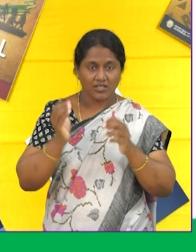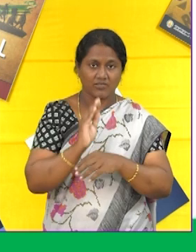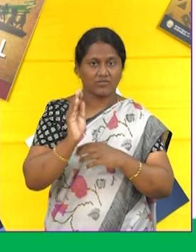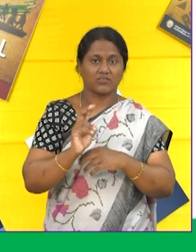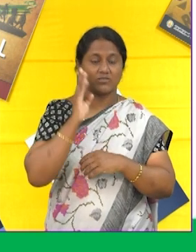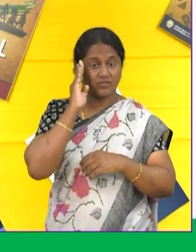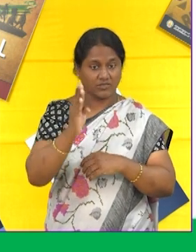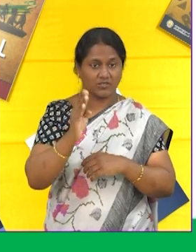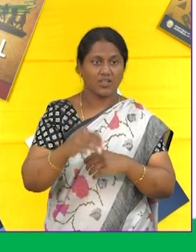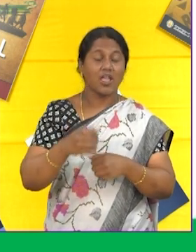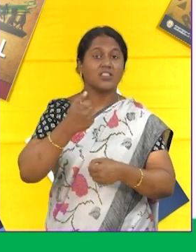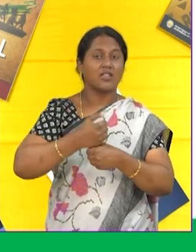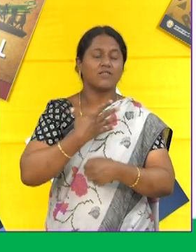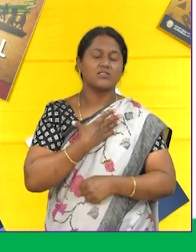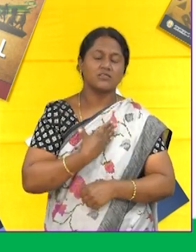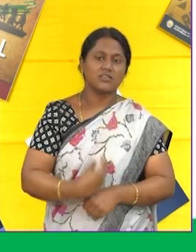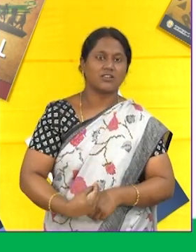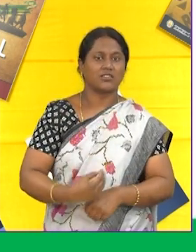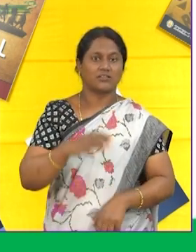ventured. gruffly, sadly.